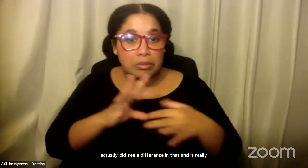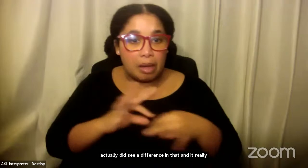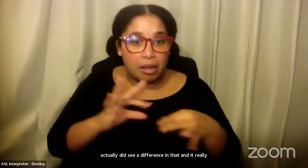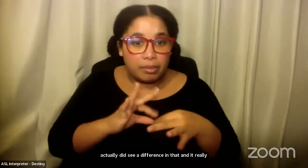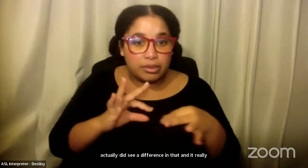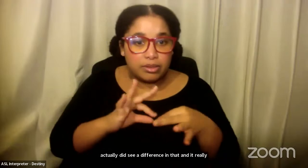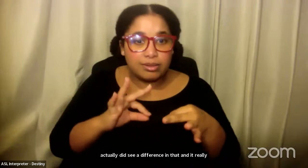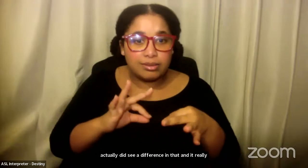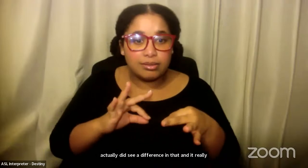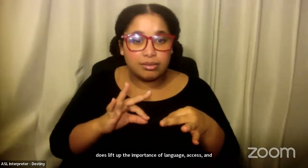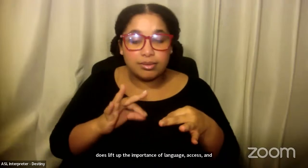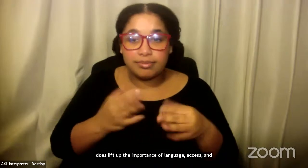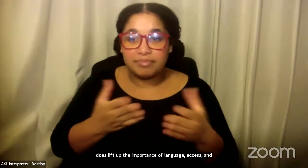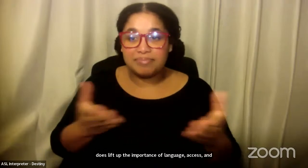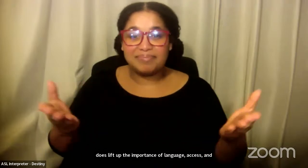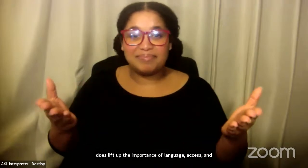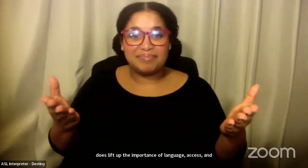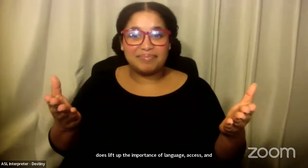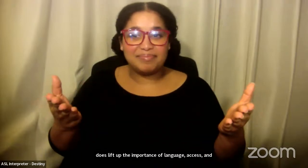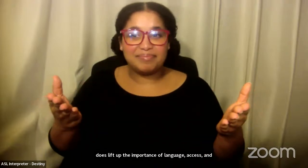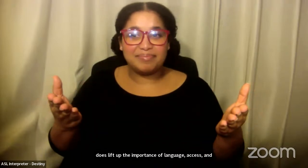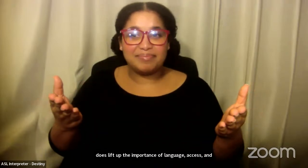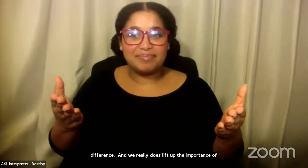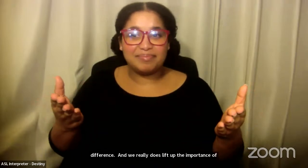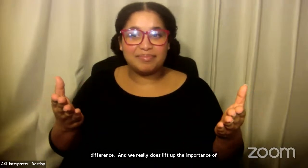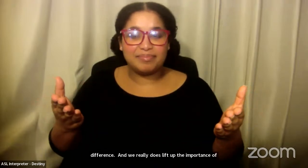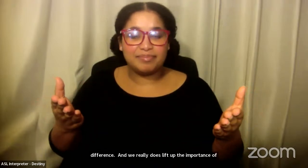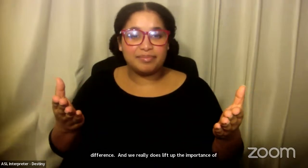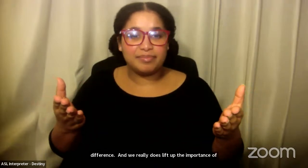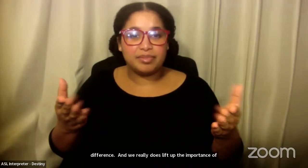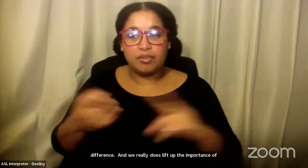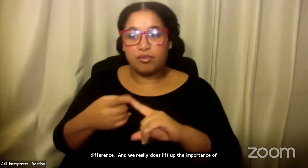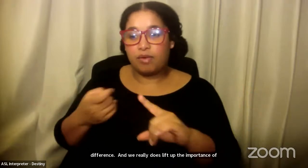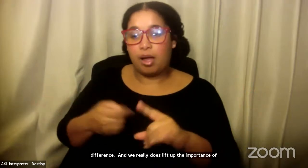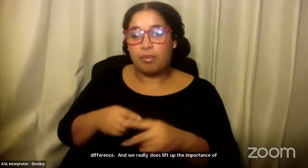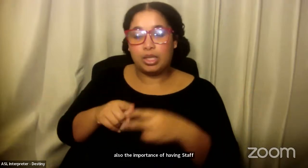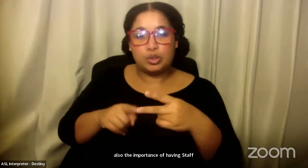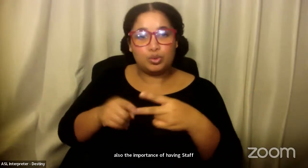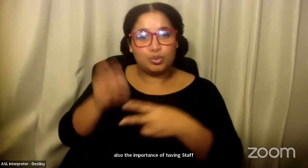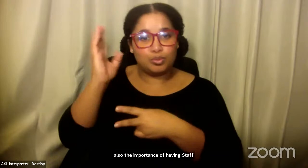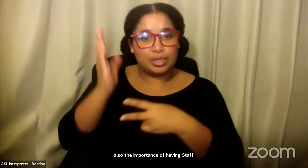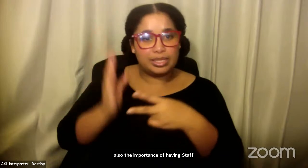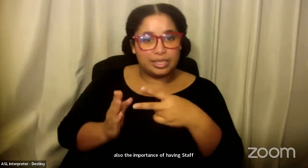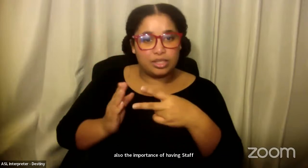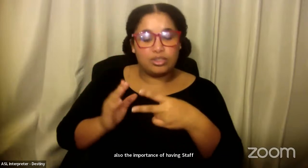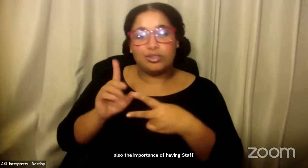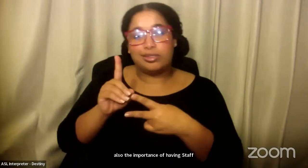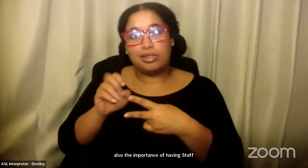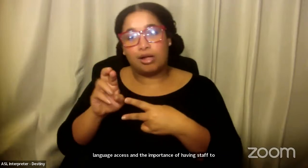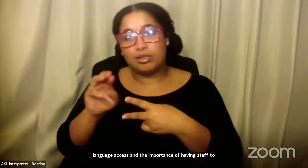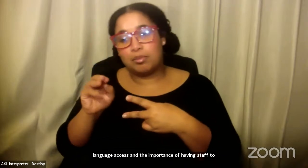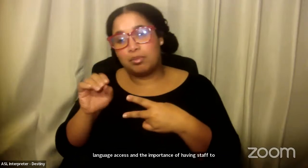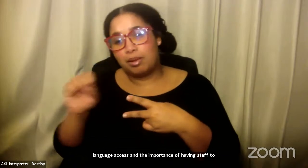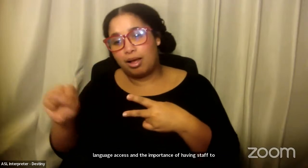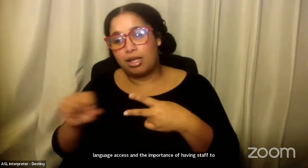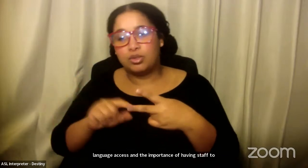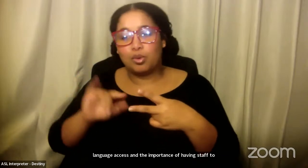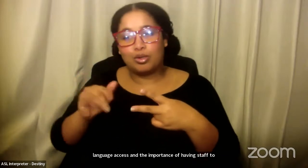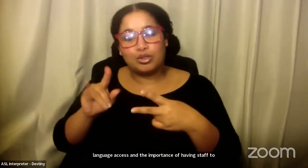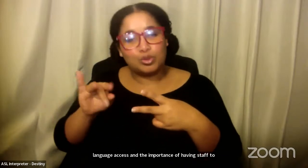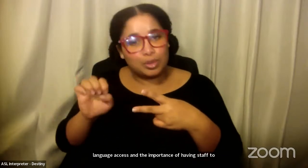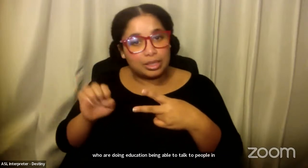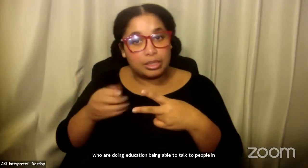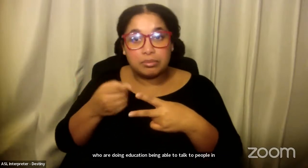comments from you all on either Dr. Moss's presentation or Julie's